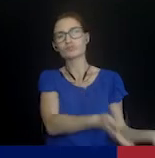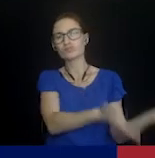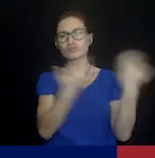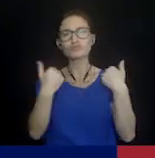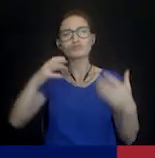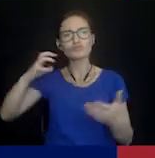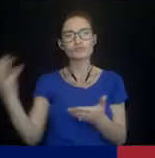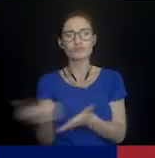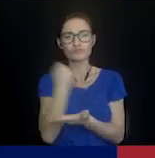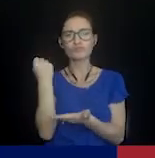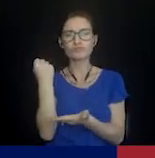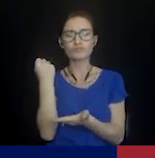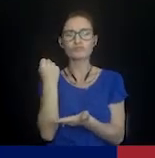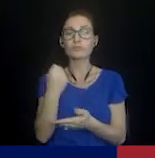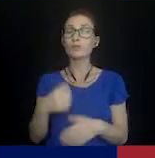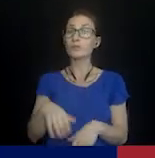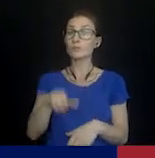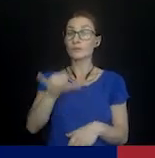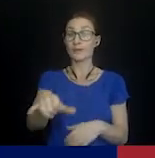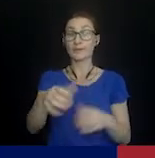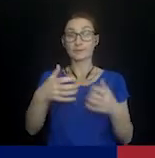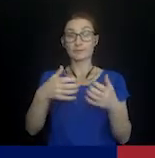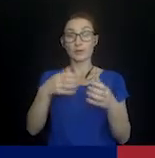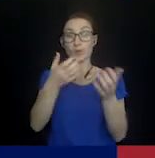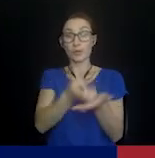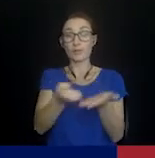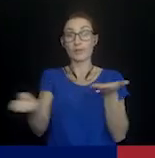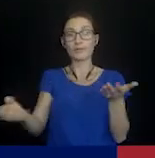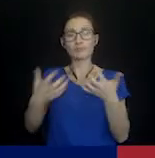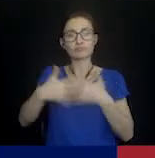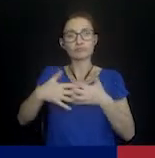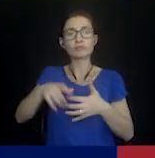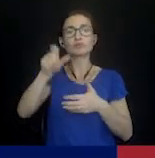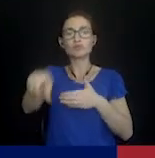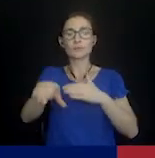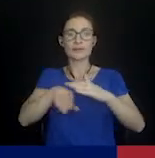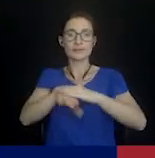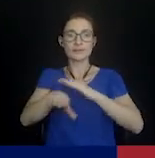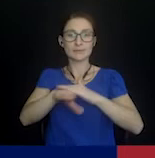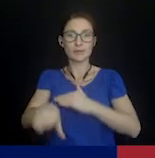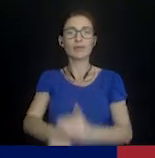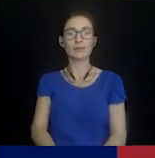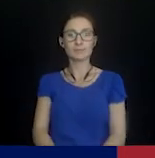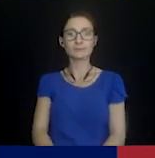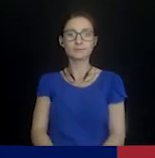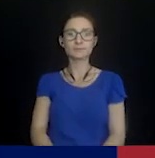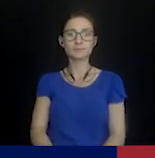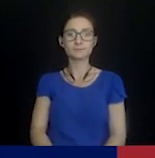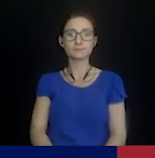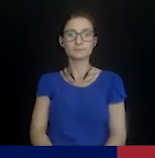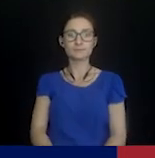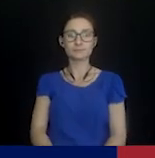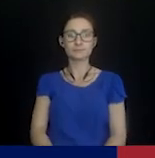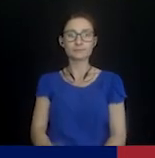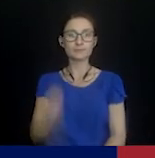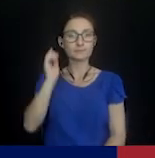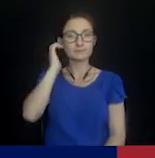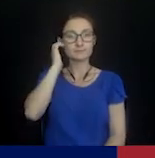vote and have accessible equipment when they go to the polling places.